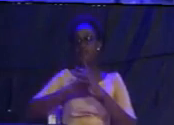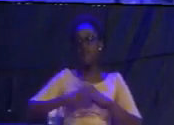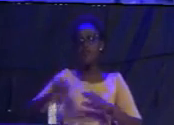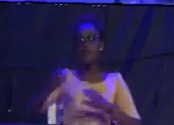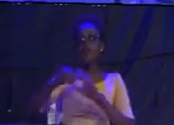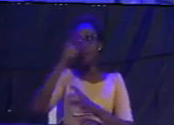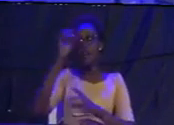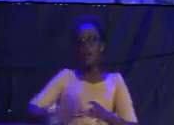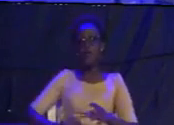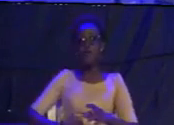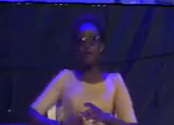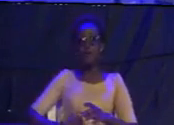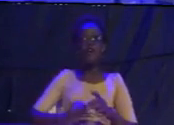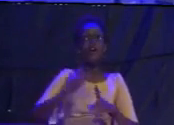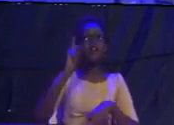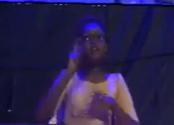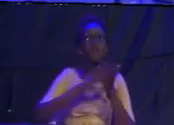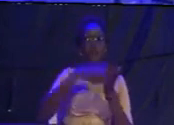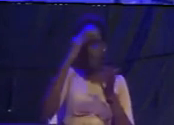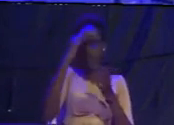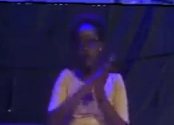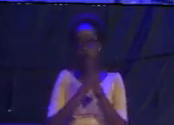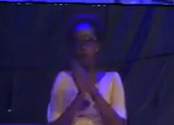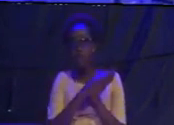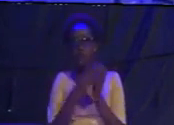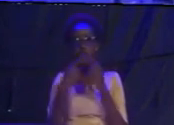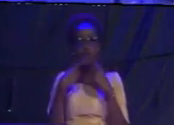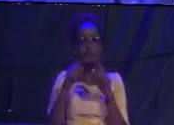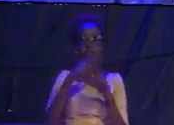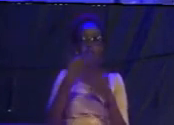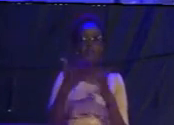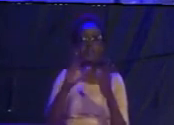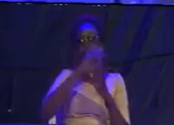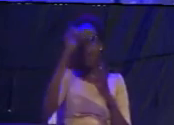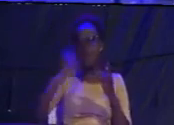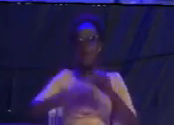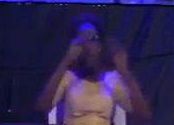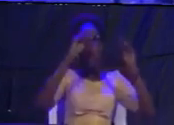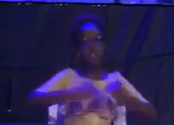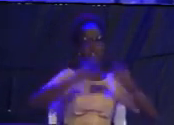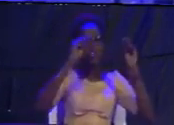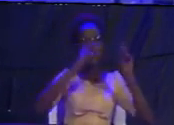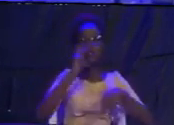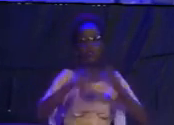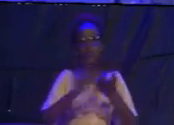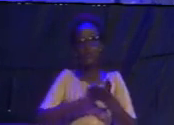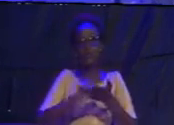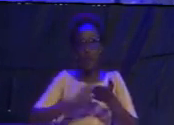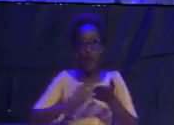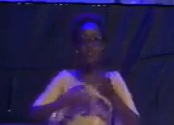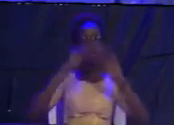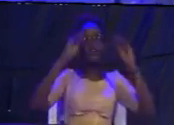kwandika. Historians say Africa has taught people how to read and write. Africa yigisha abantu matematike na